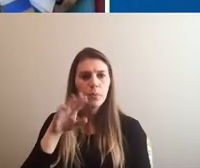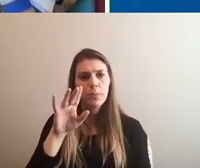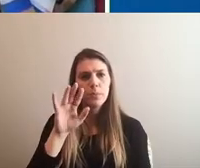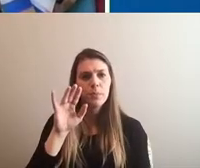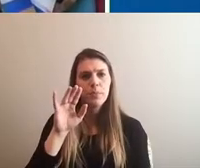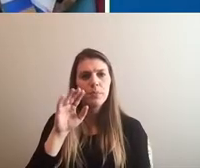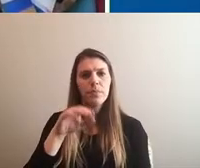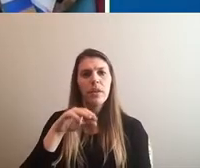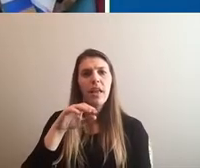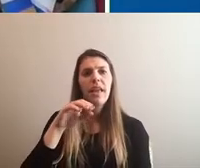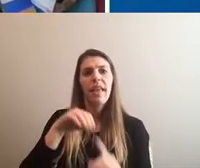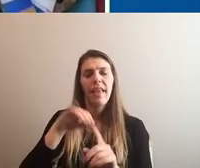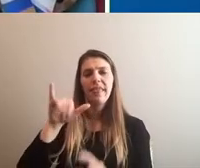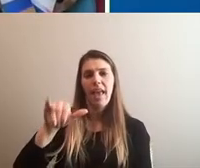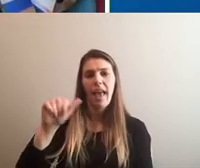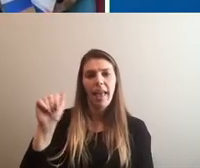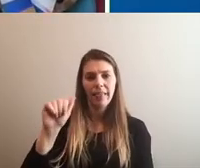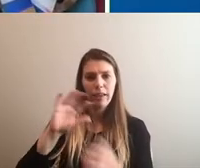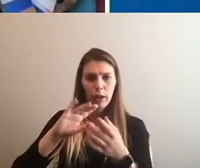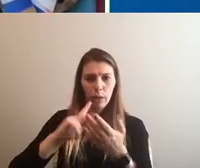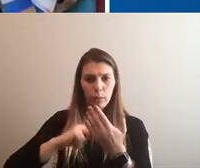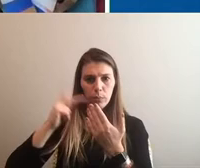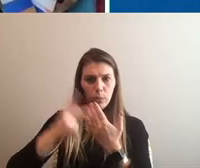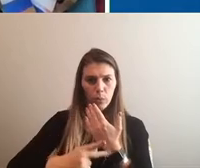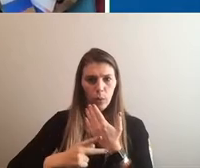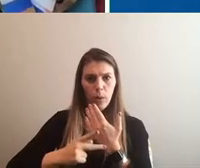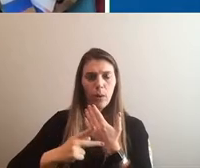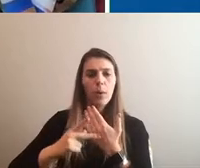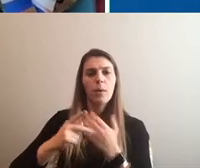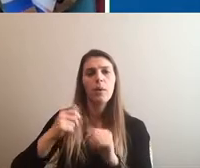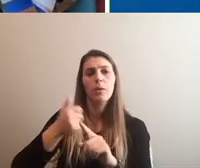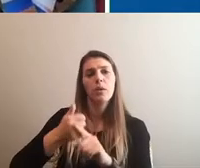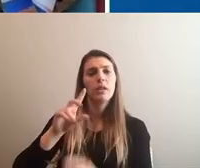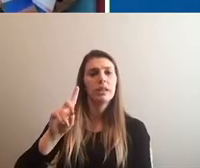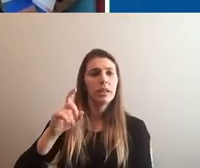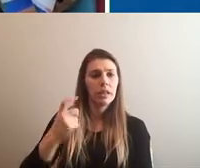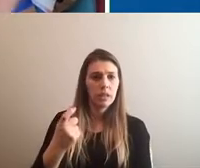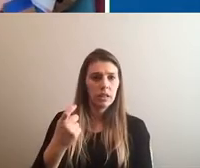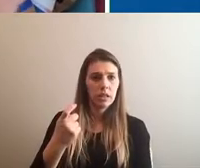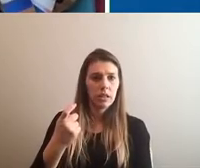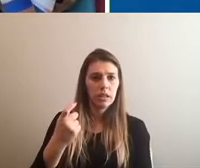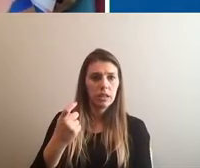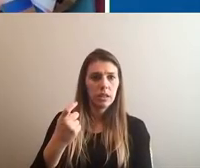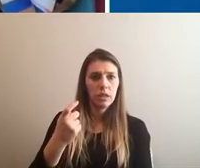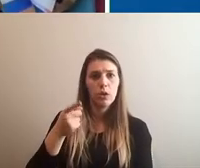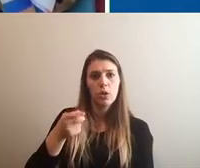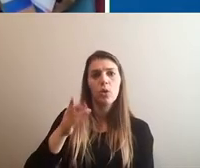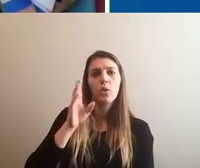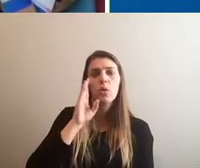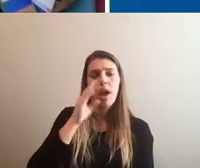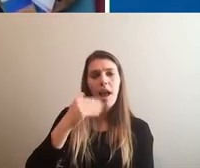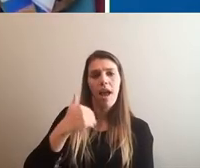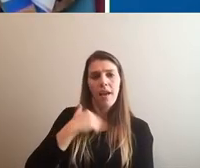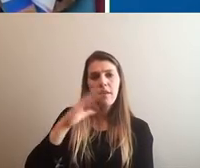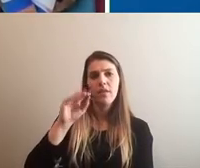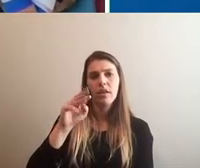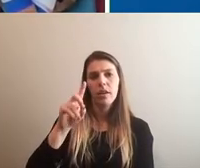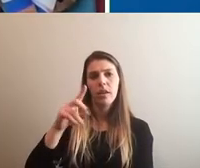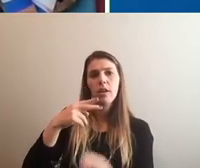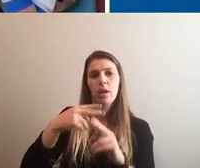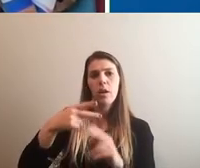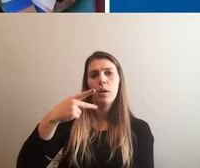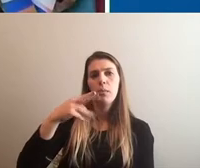healthy athlete program screening, she was diagnosed that she is going through a condition called